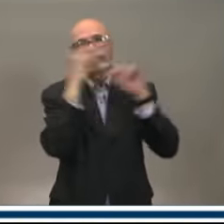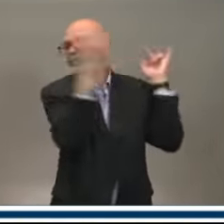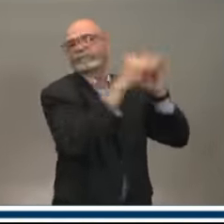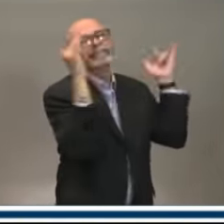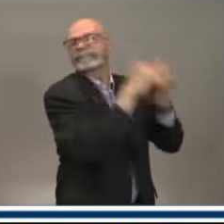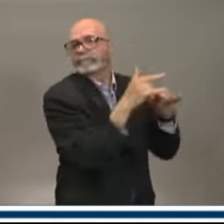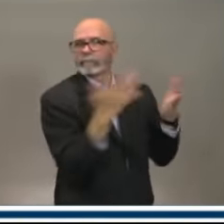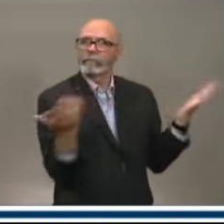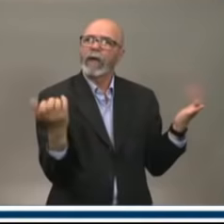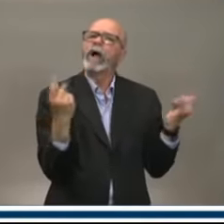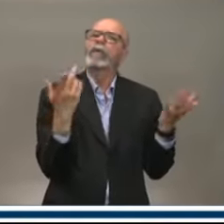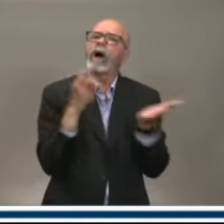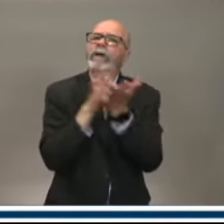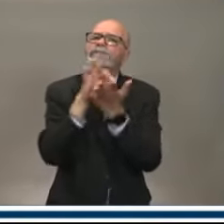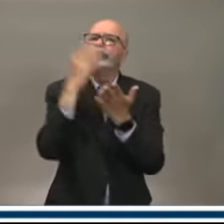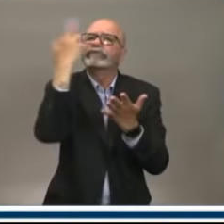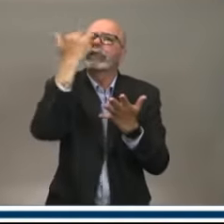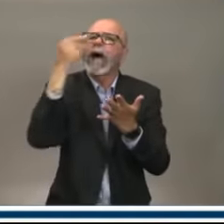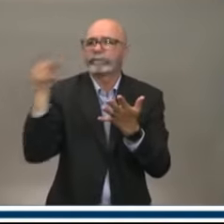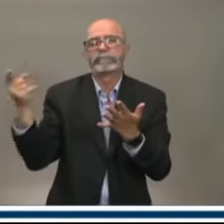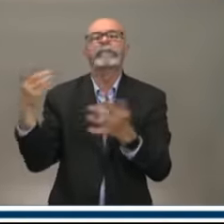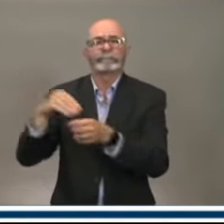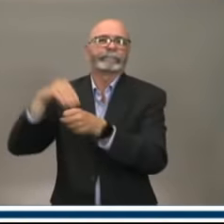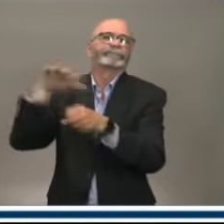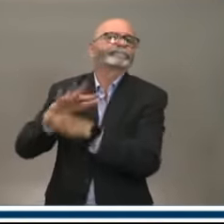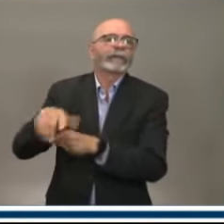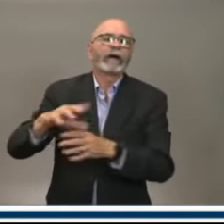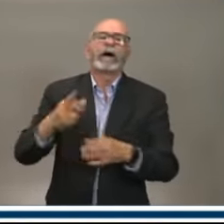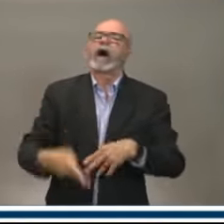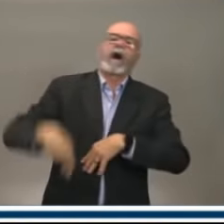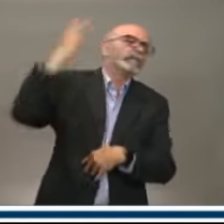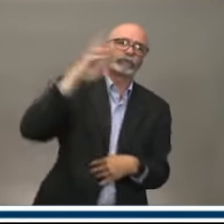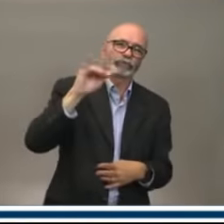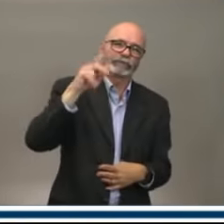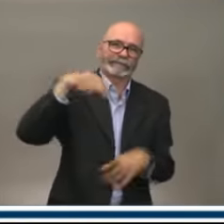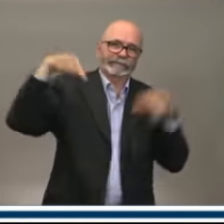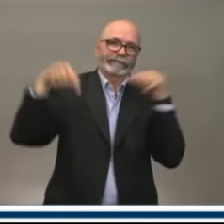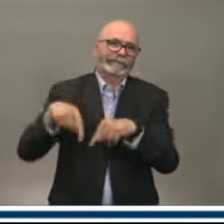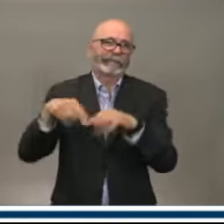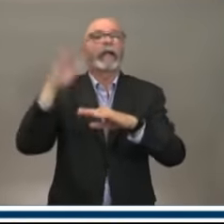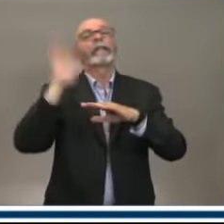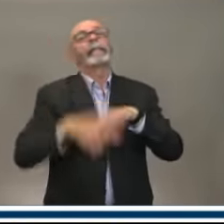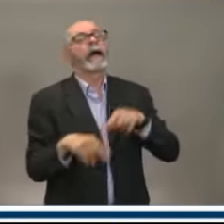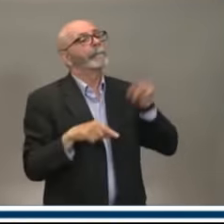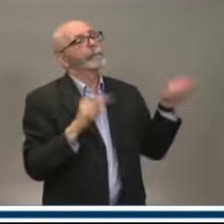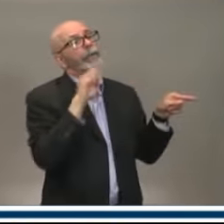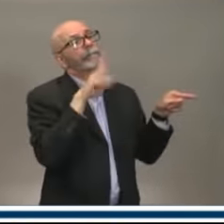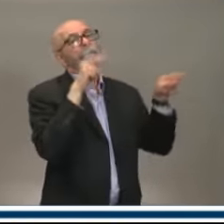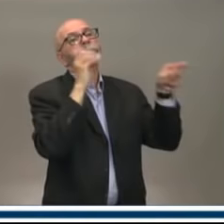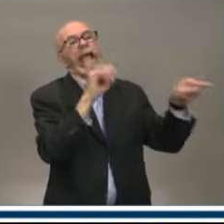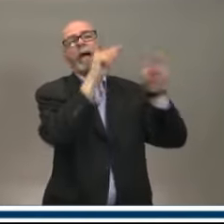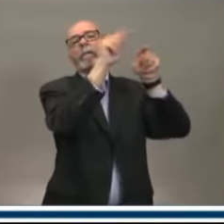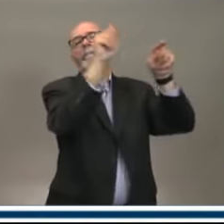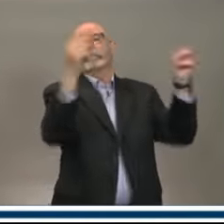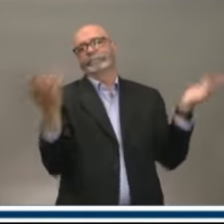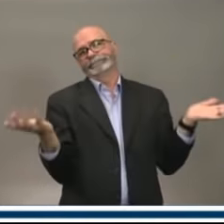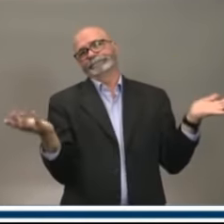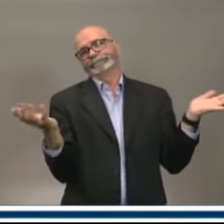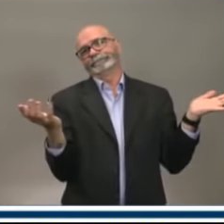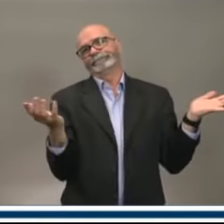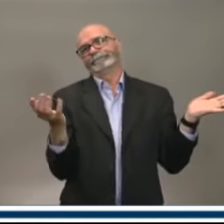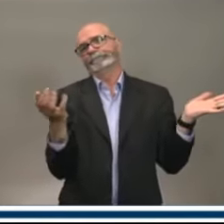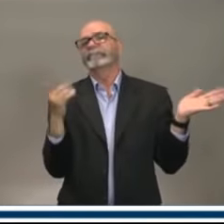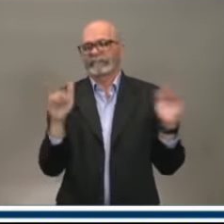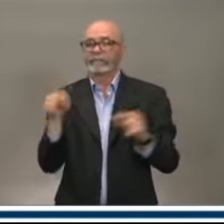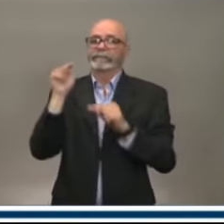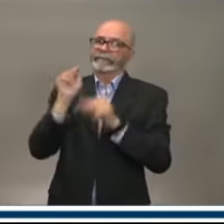have contributed to Nova Scotia having more COVID-19 than our neighboring maritime and Atlantic provinces,